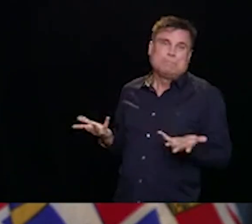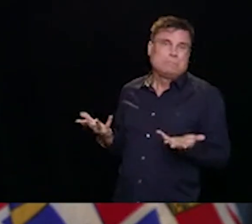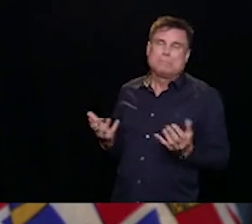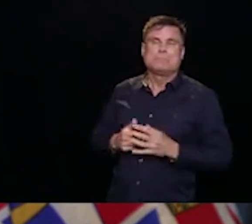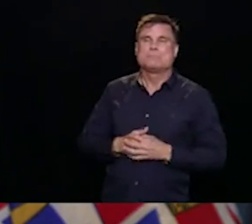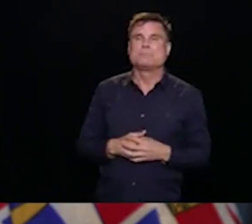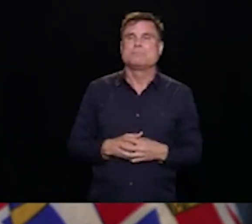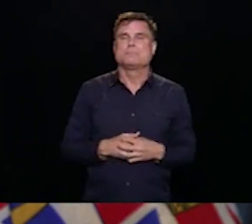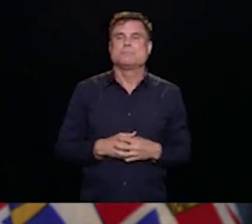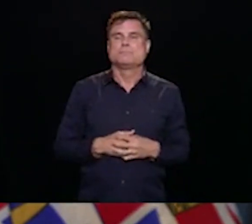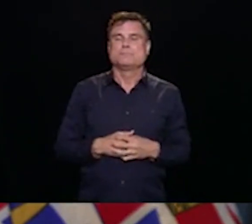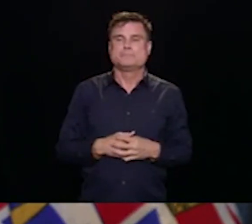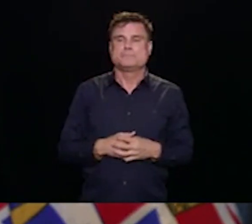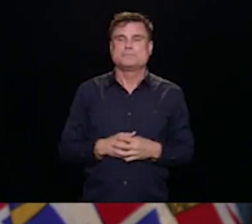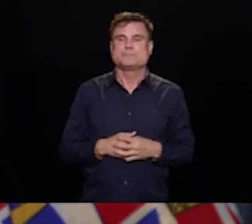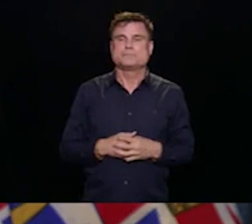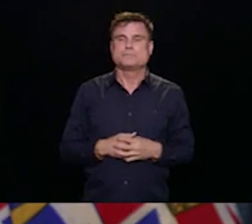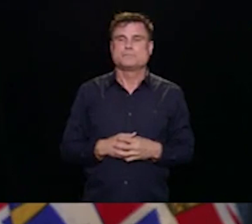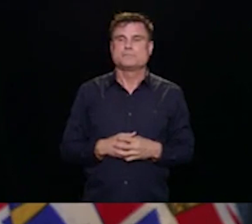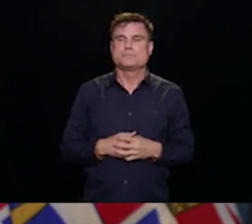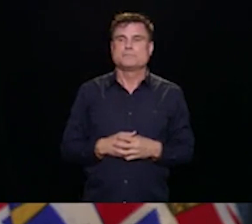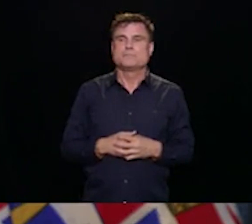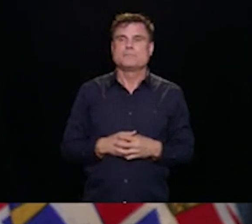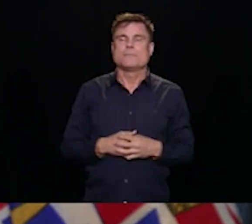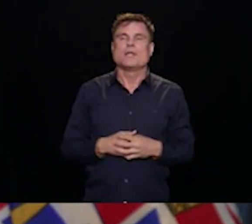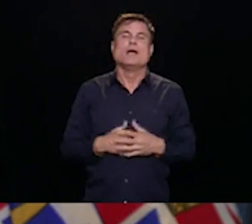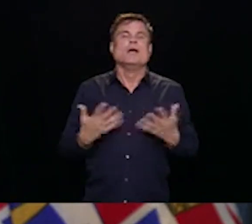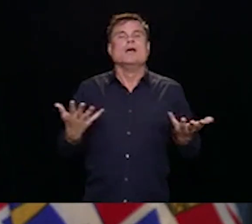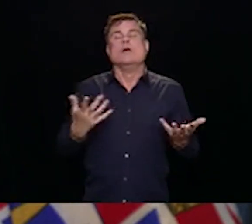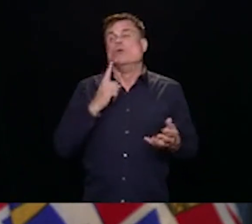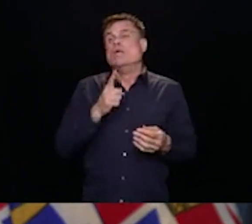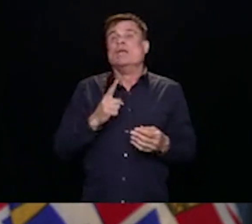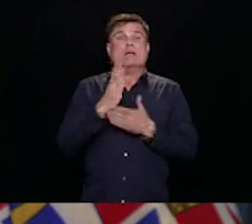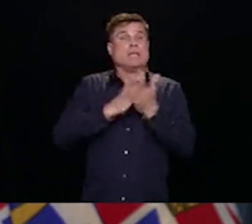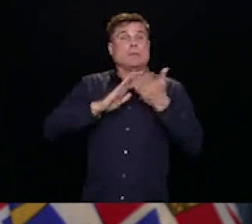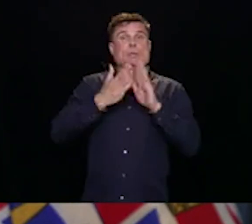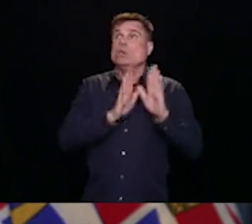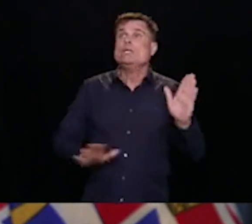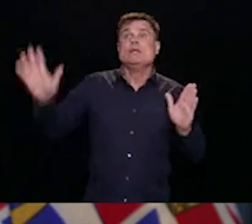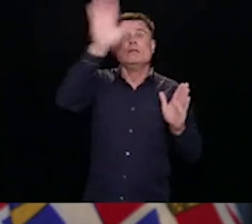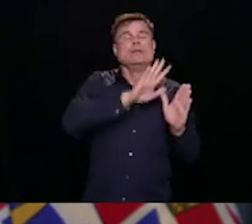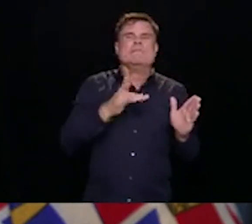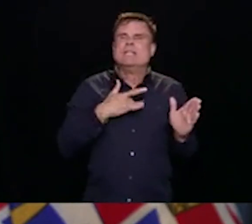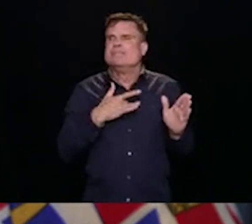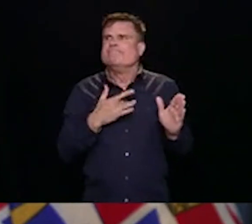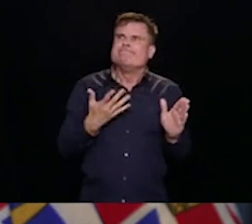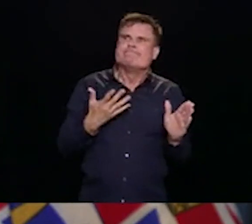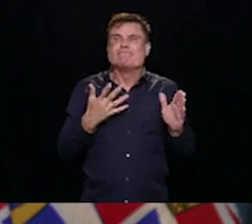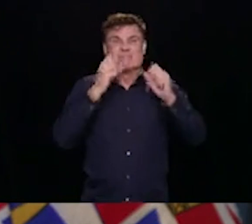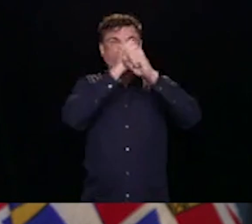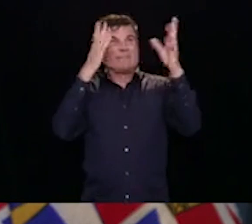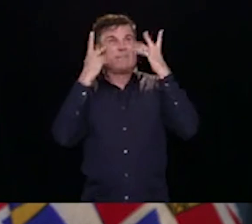the grocery stores. And though much of the supply chain has been worked out, there are some communities who are feeling